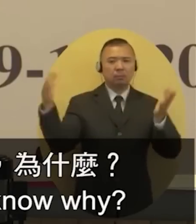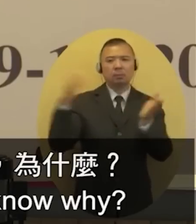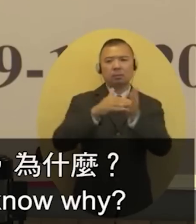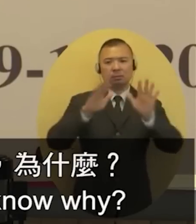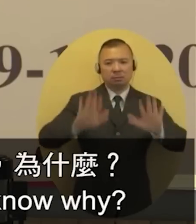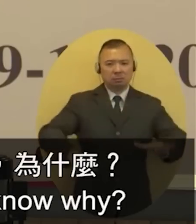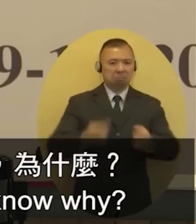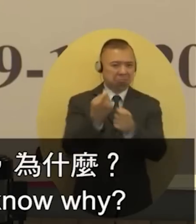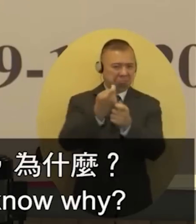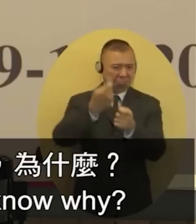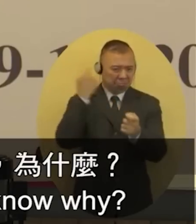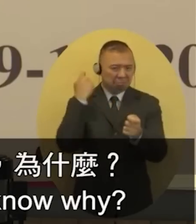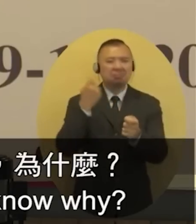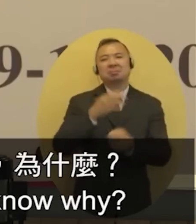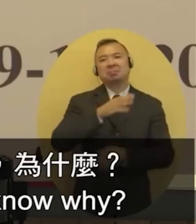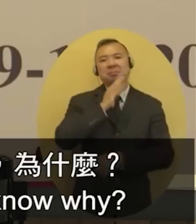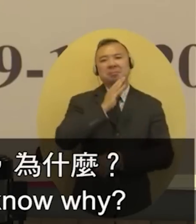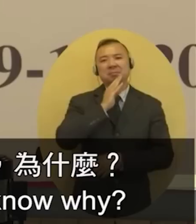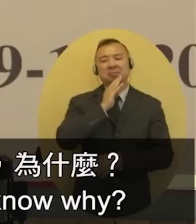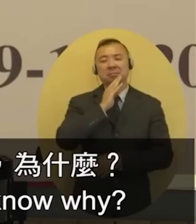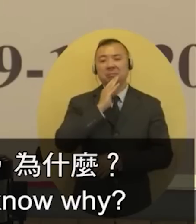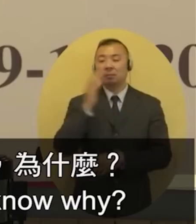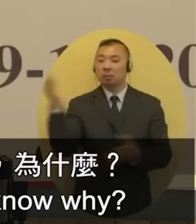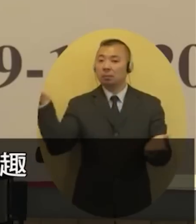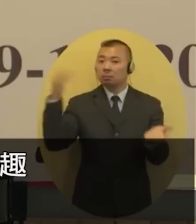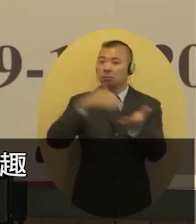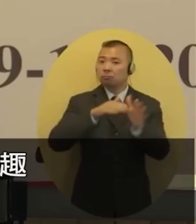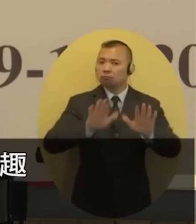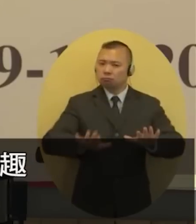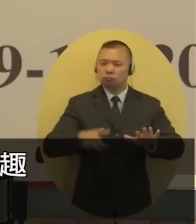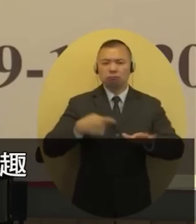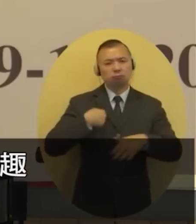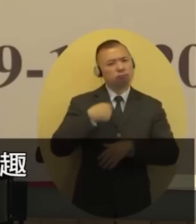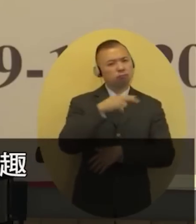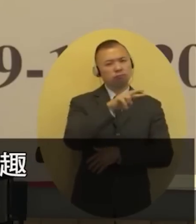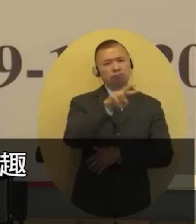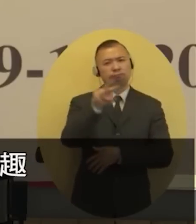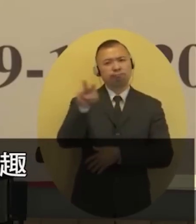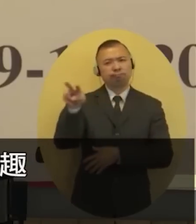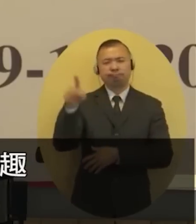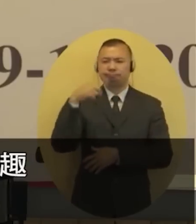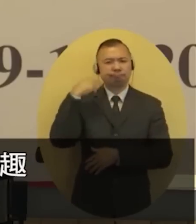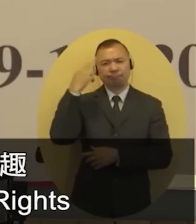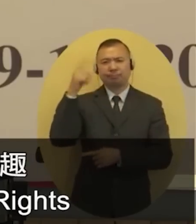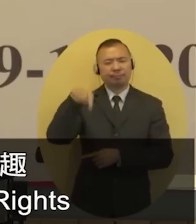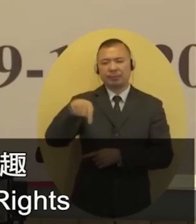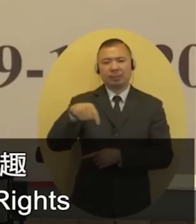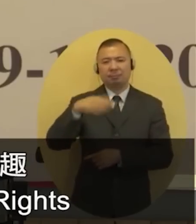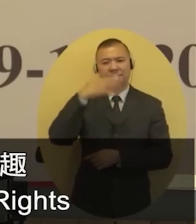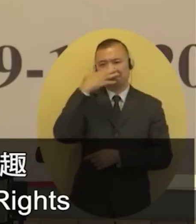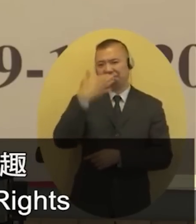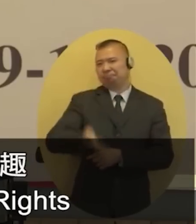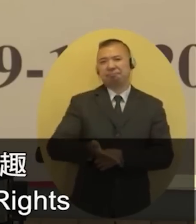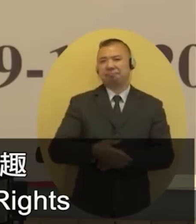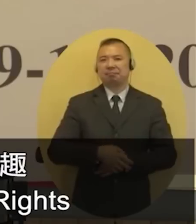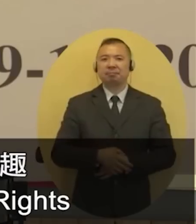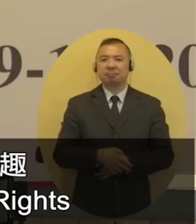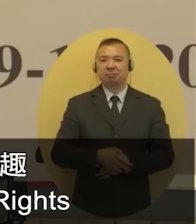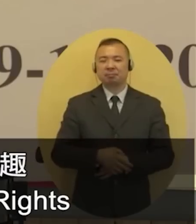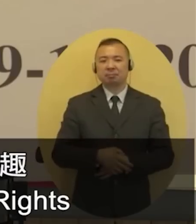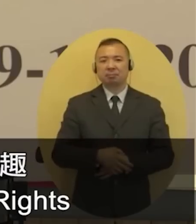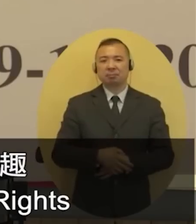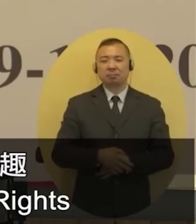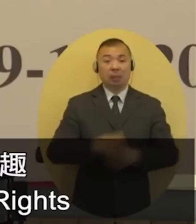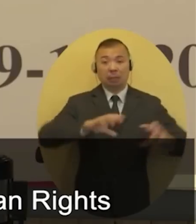now, I feel like a failure. And you know why? Nobody seems to be interested in the Universal Declaration